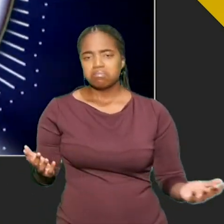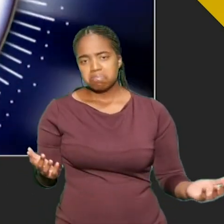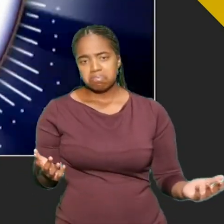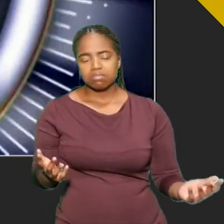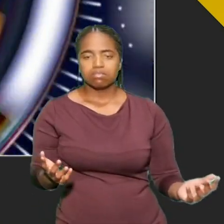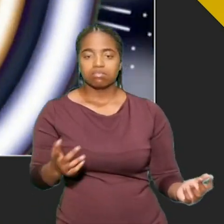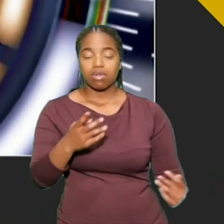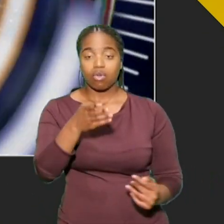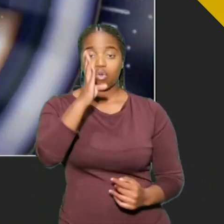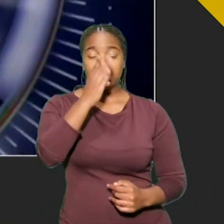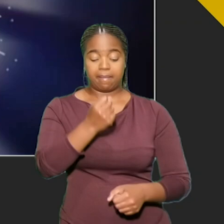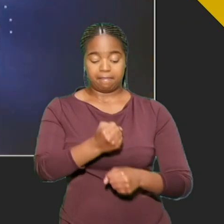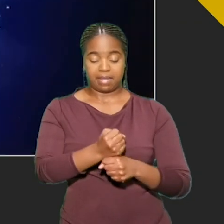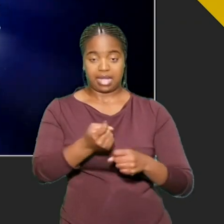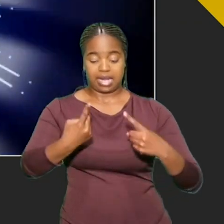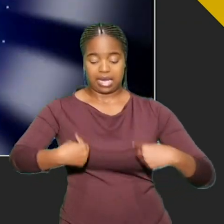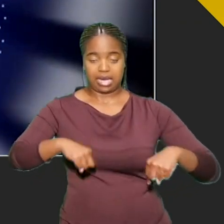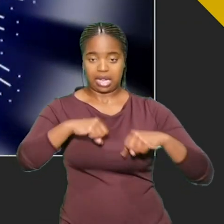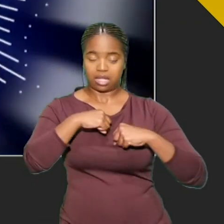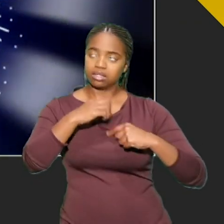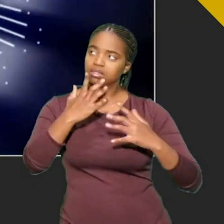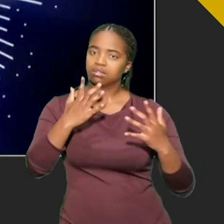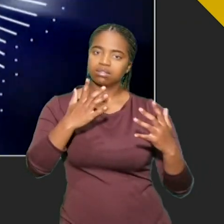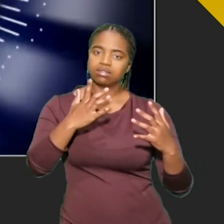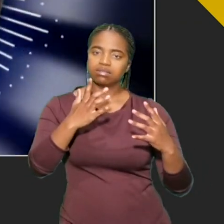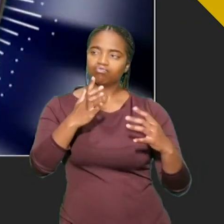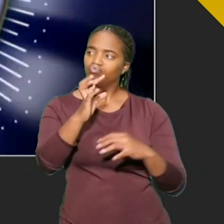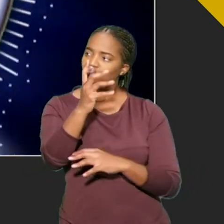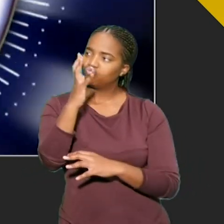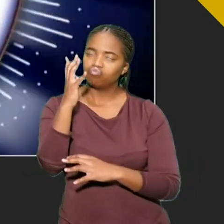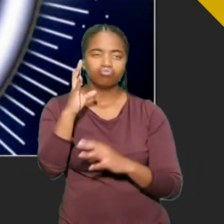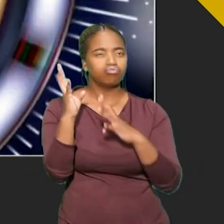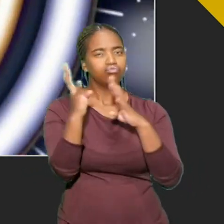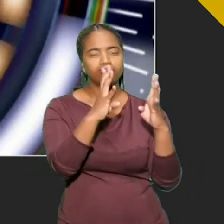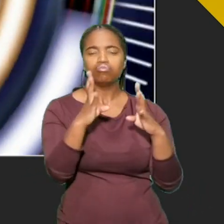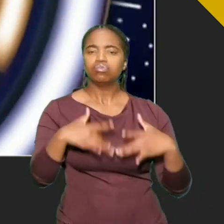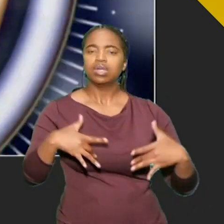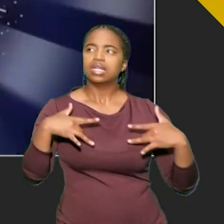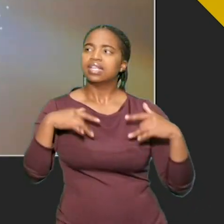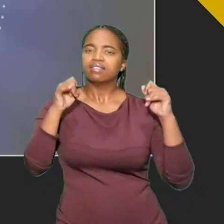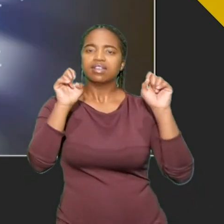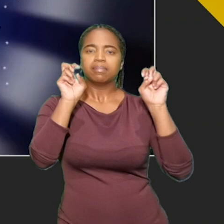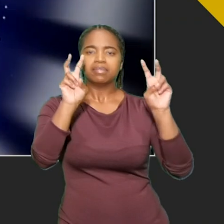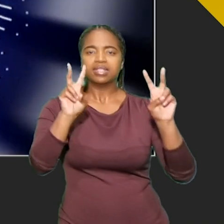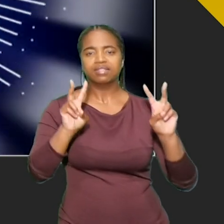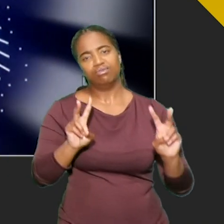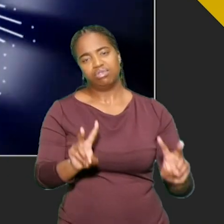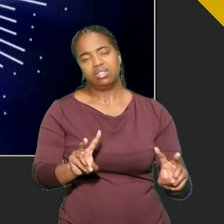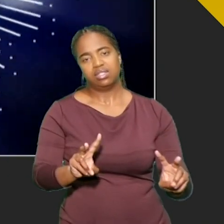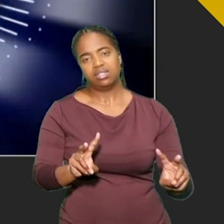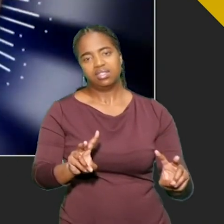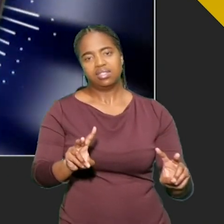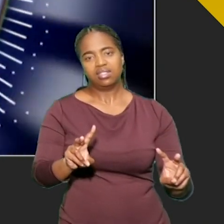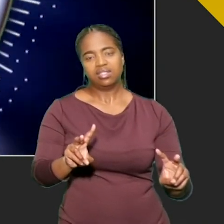God created us and gave us nature where we can live peacefully. And